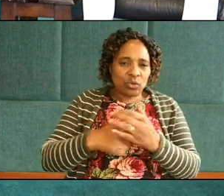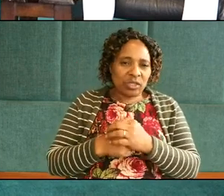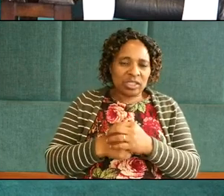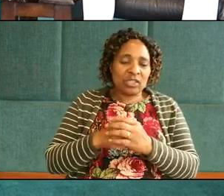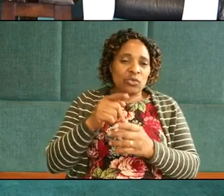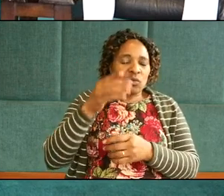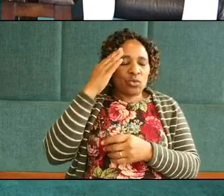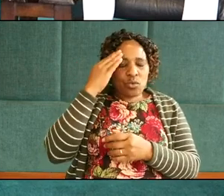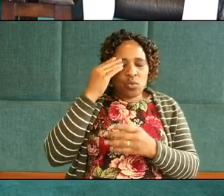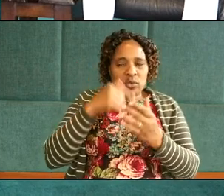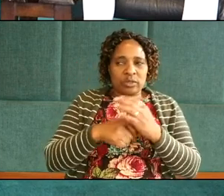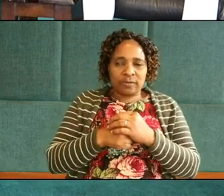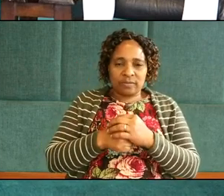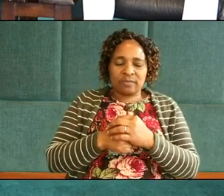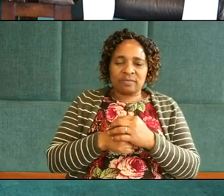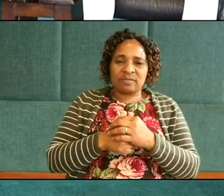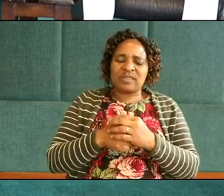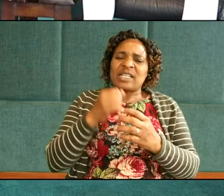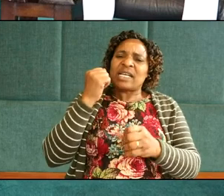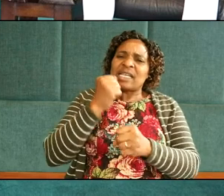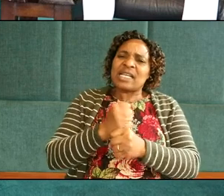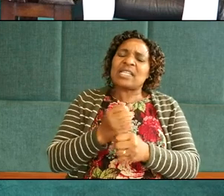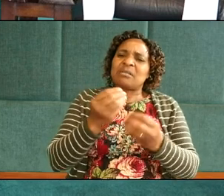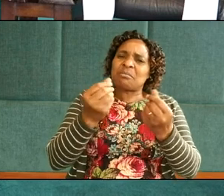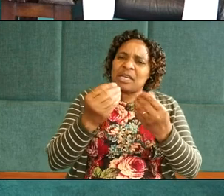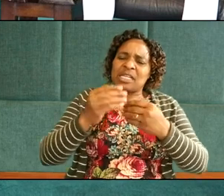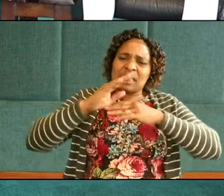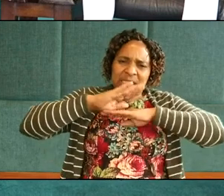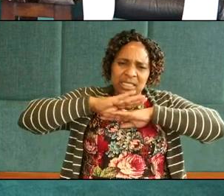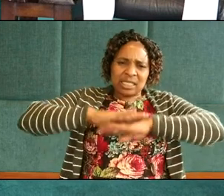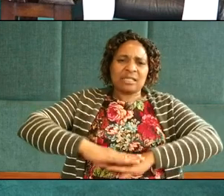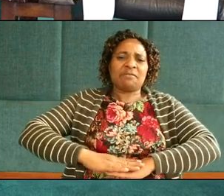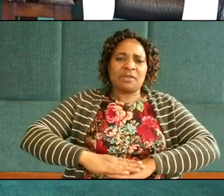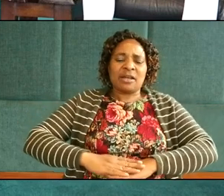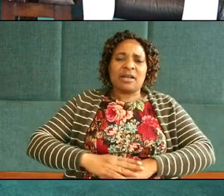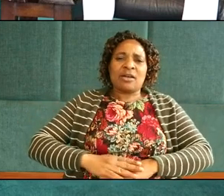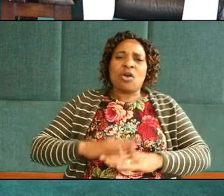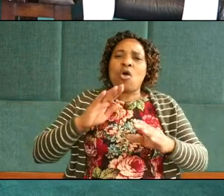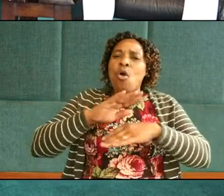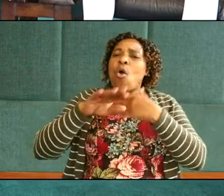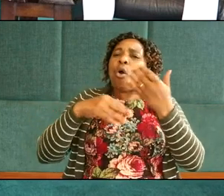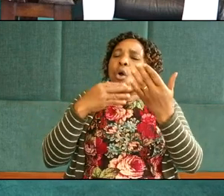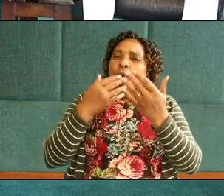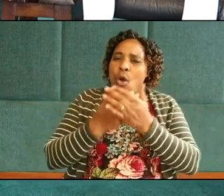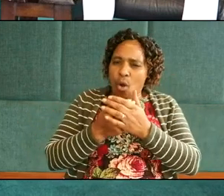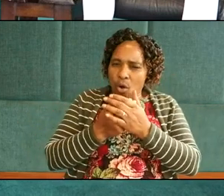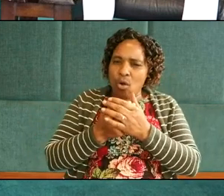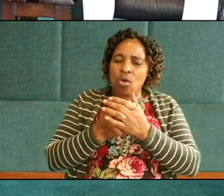know, does money bring the satisfaction that we all crave?